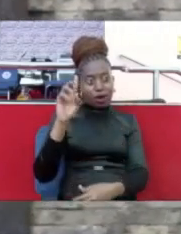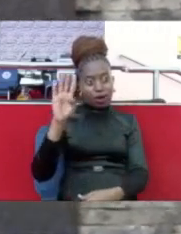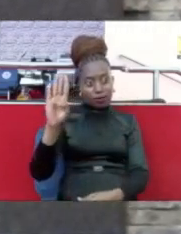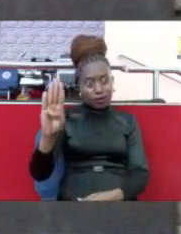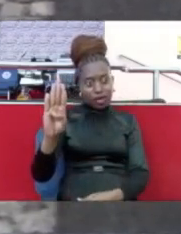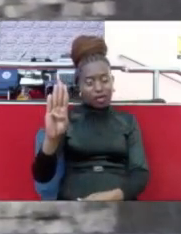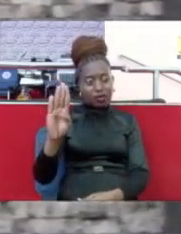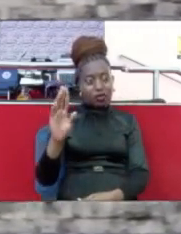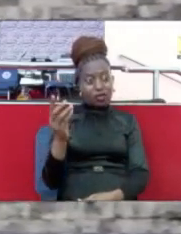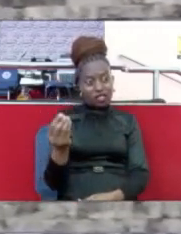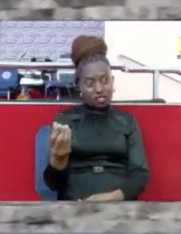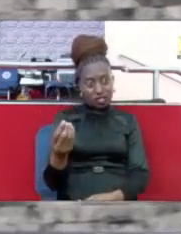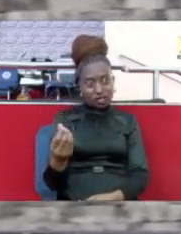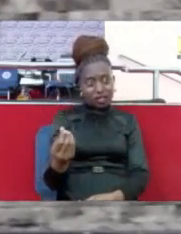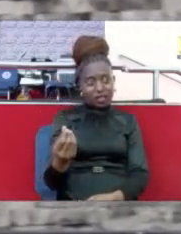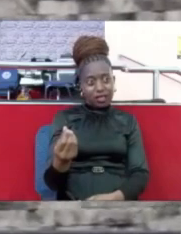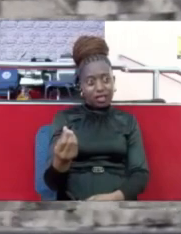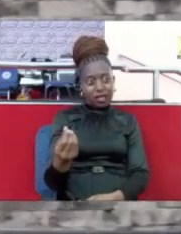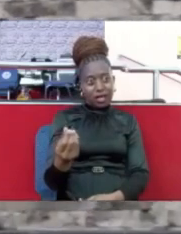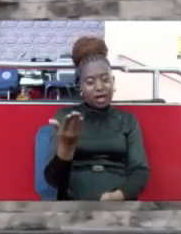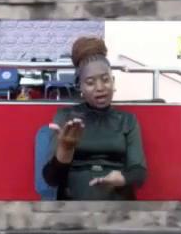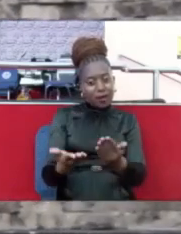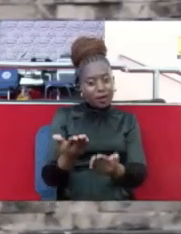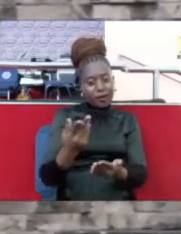could the Holy Spirit say to you,